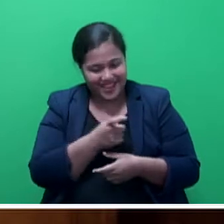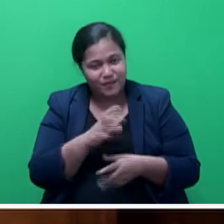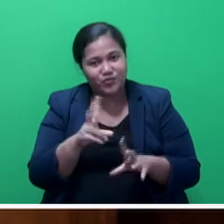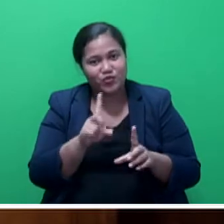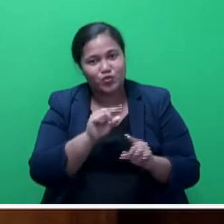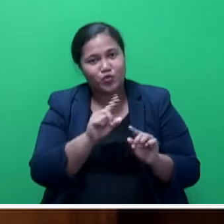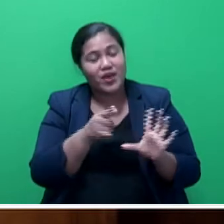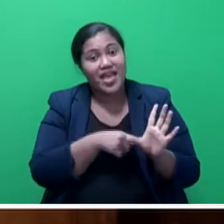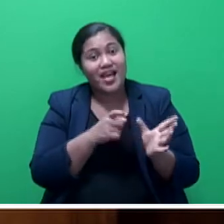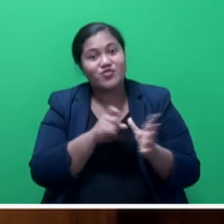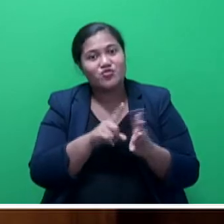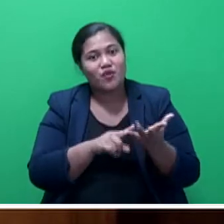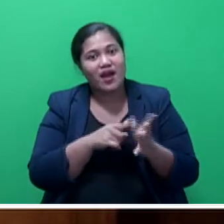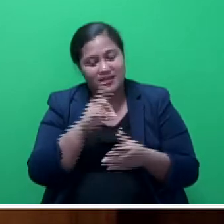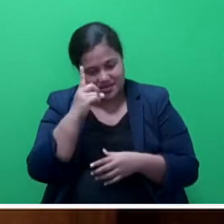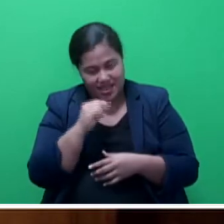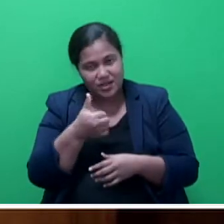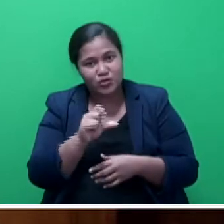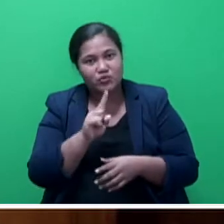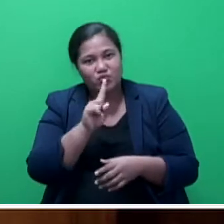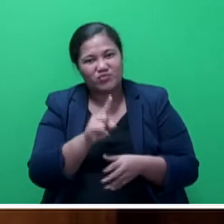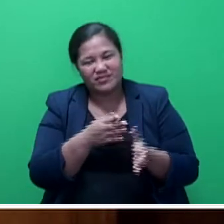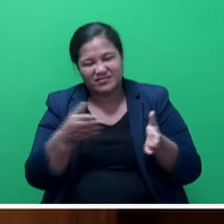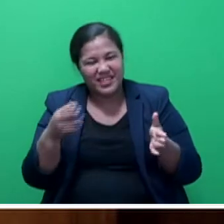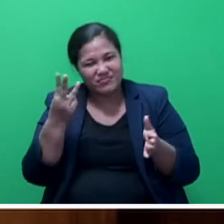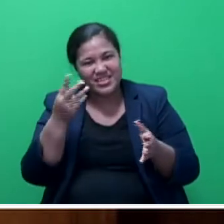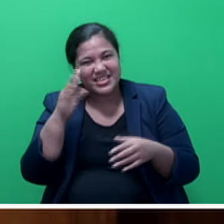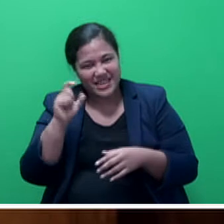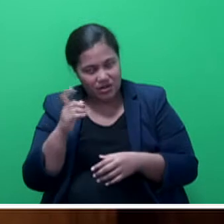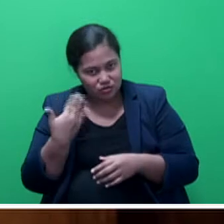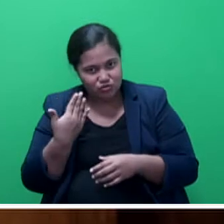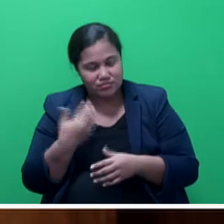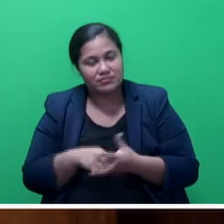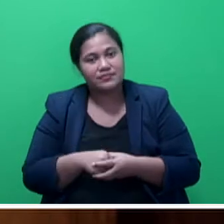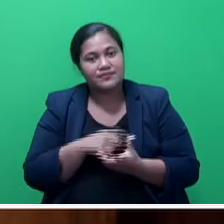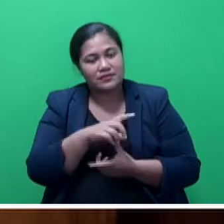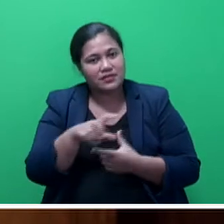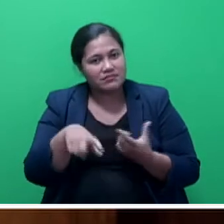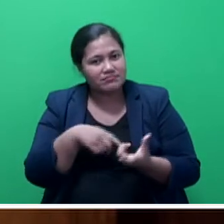us build 1 by 3 classroom that was destroyed by TC Yasa. Dama